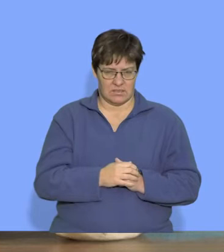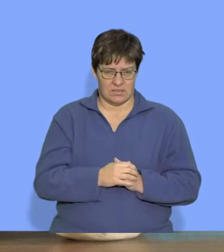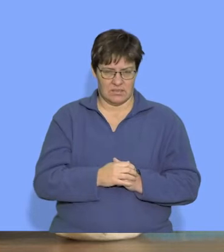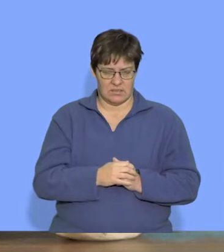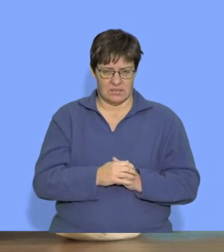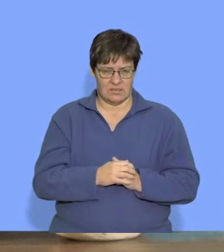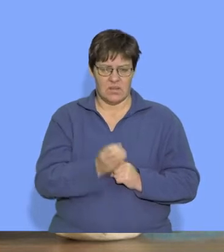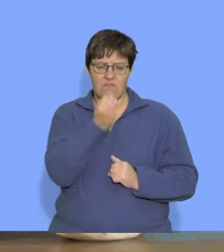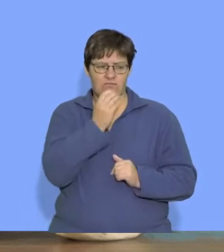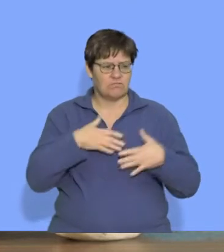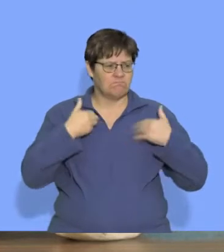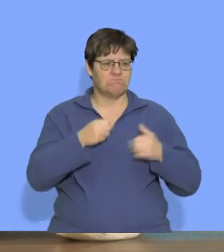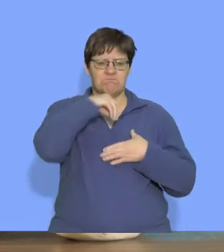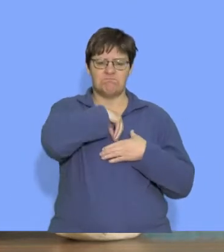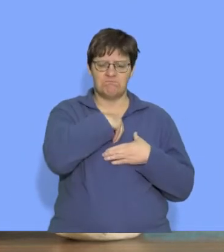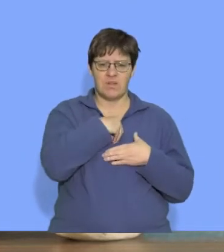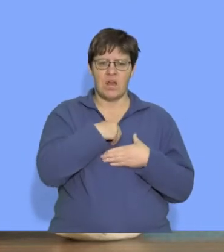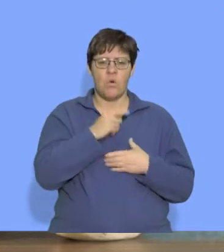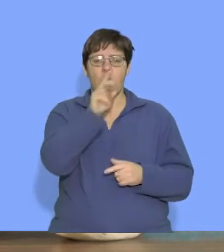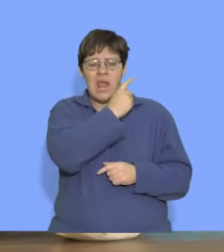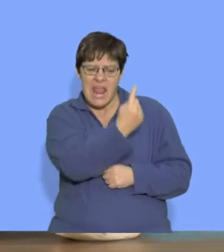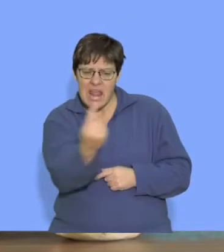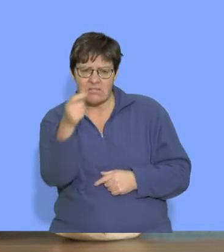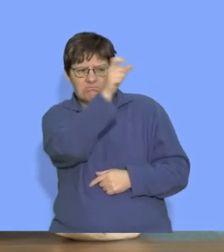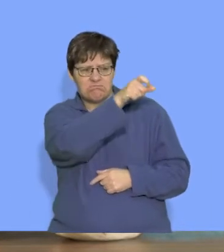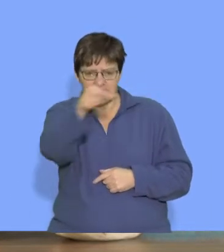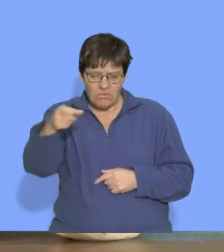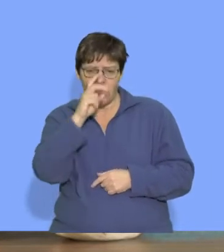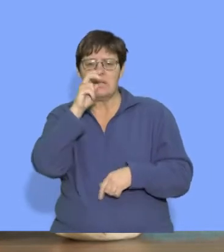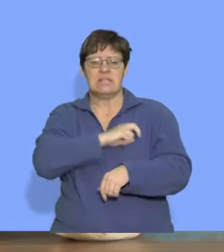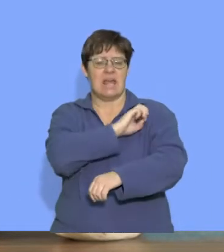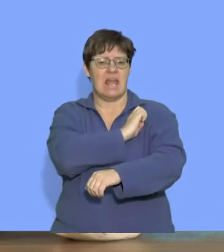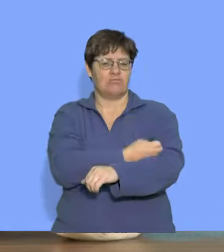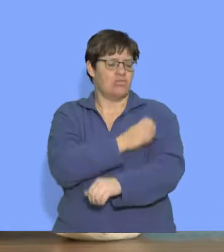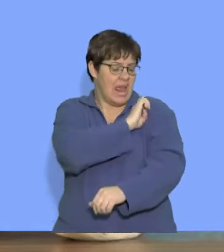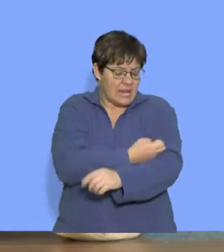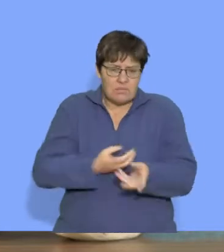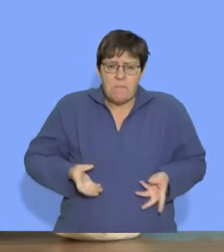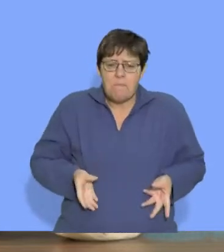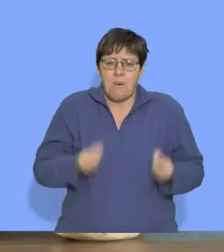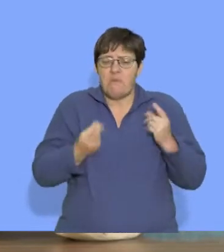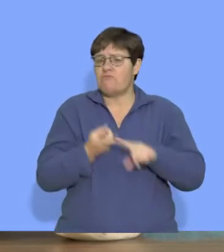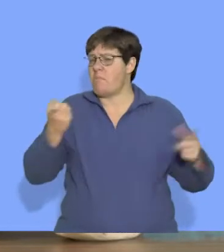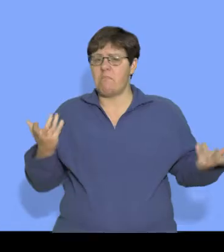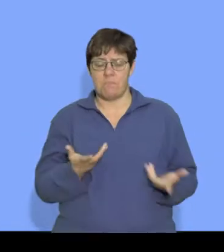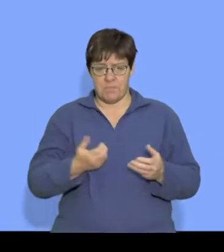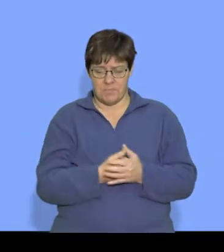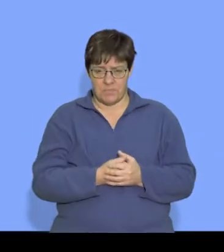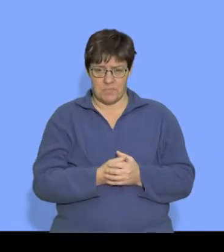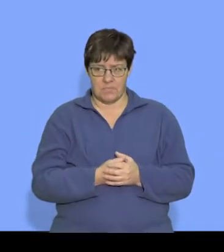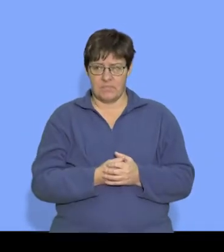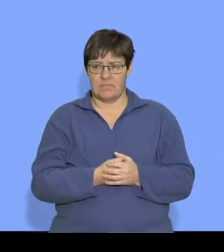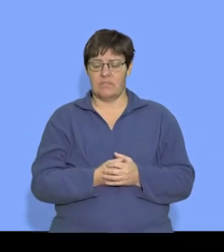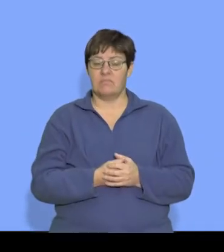important that we know that every individual needs energy. So how do they acquire that energy? Right. So let's unpack